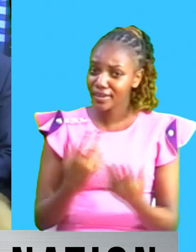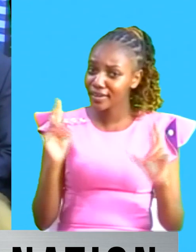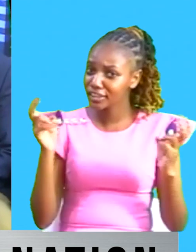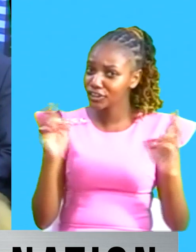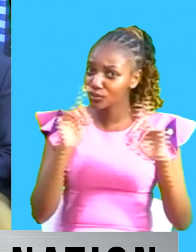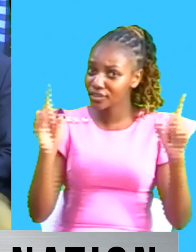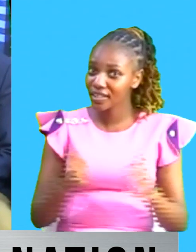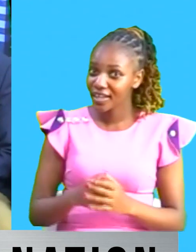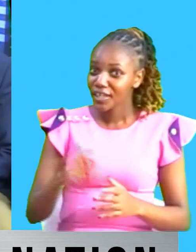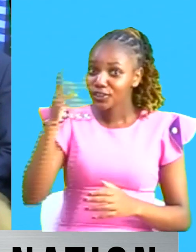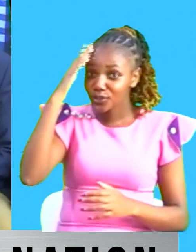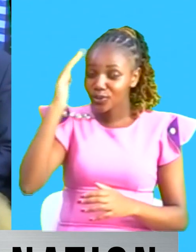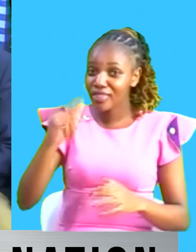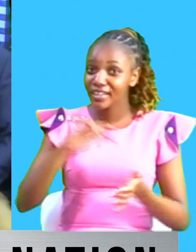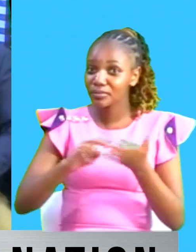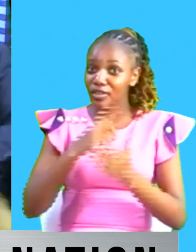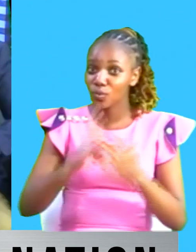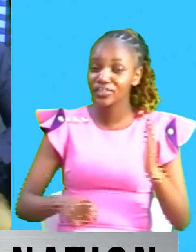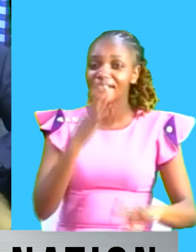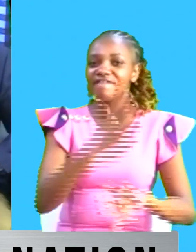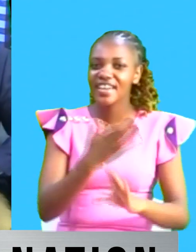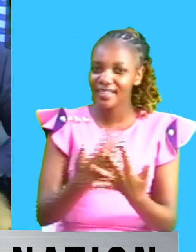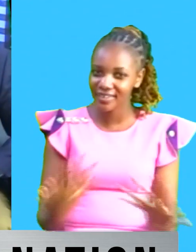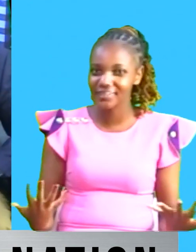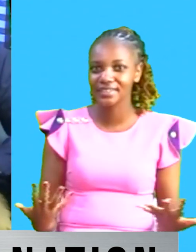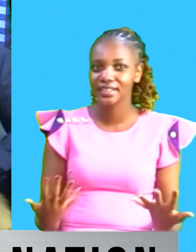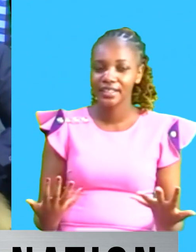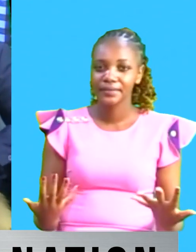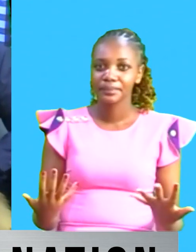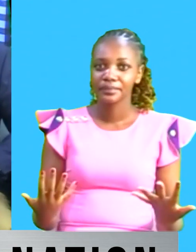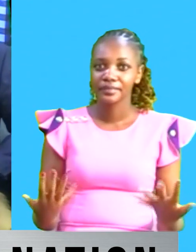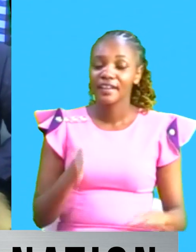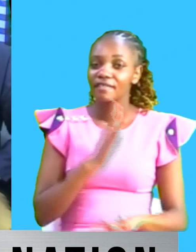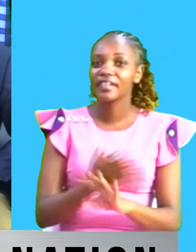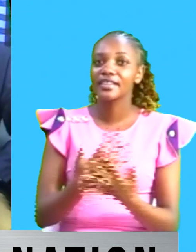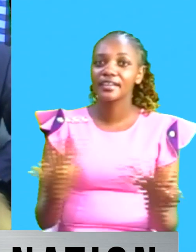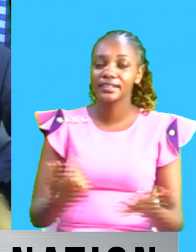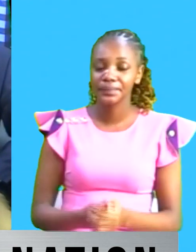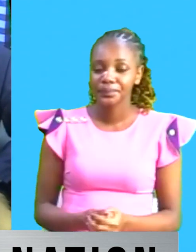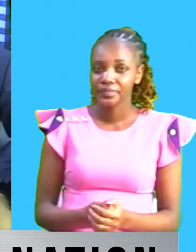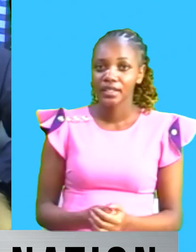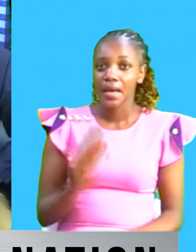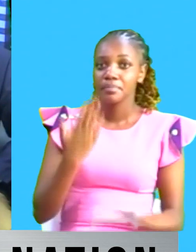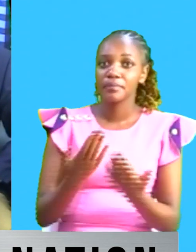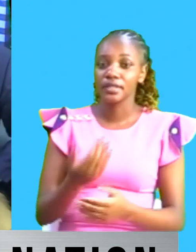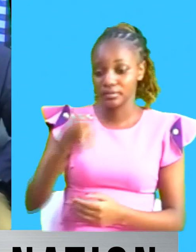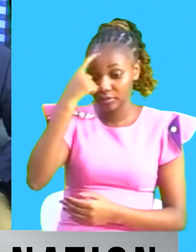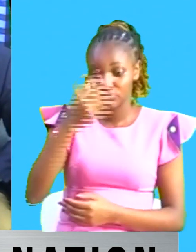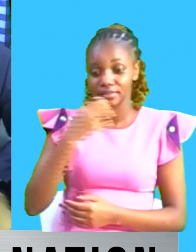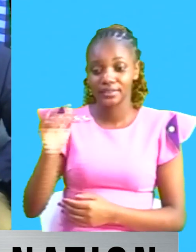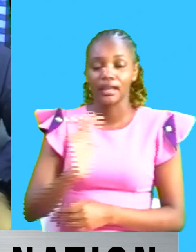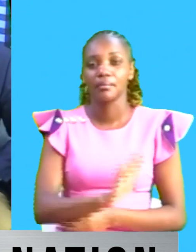Ponoko, I hope you know it means what it means fake things being given planted on maybe because it was his son.